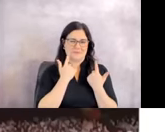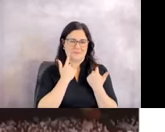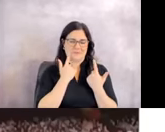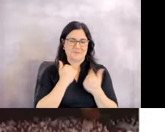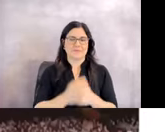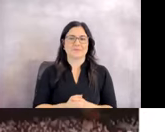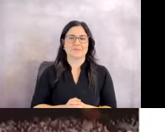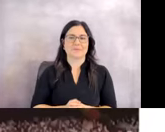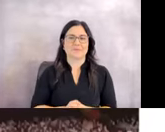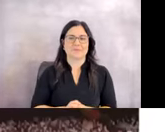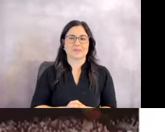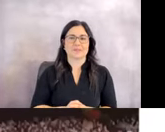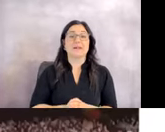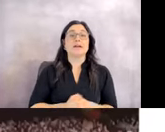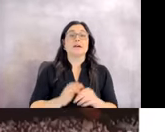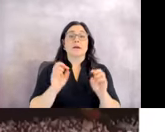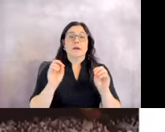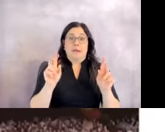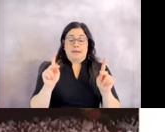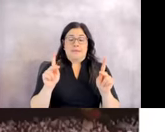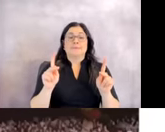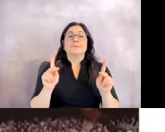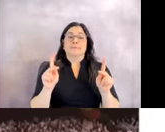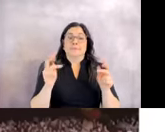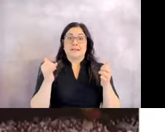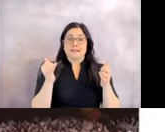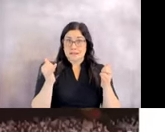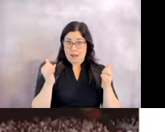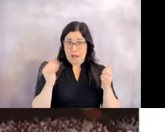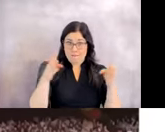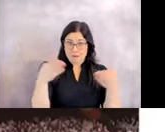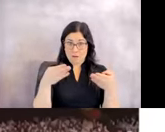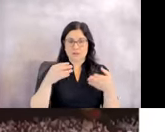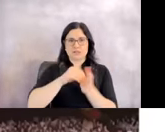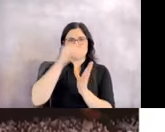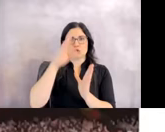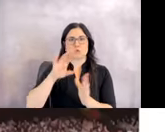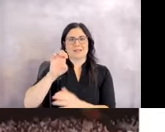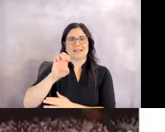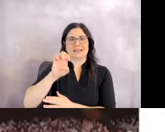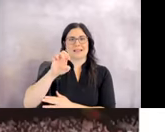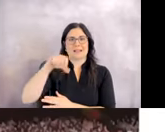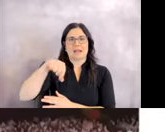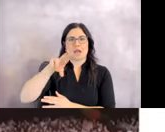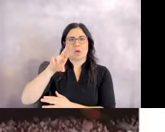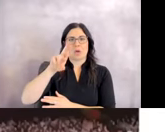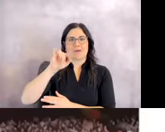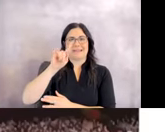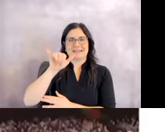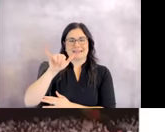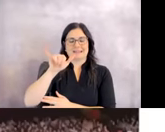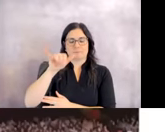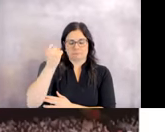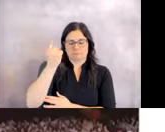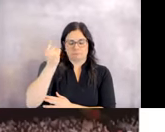So we're going to be talking a little more about student equity. And we'll be getting into